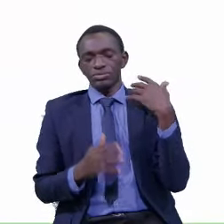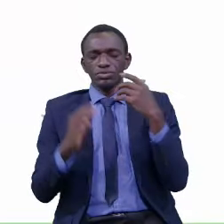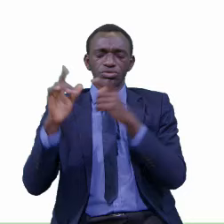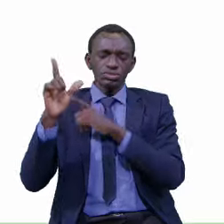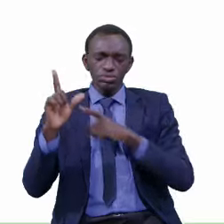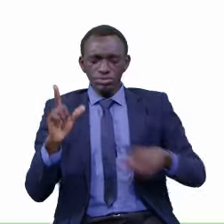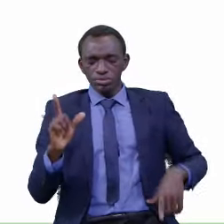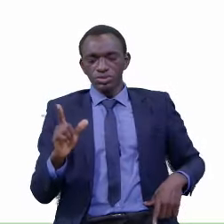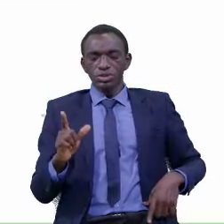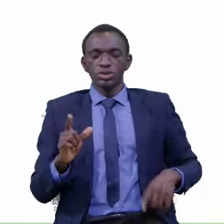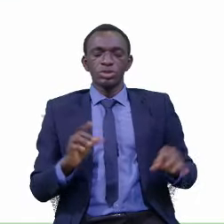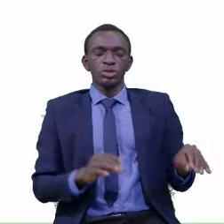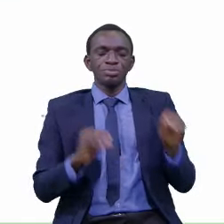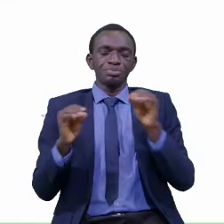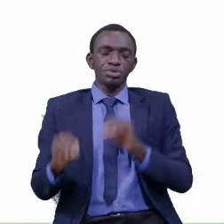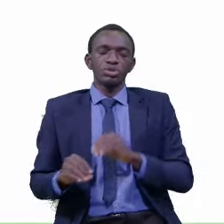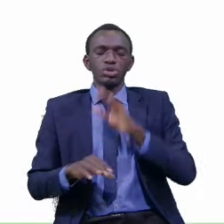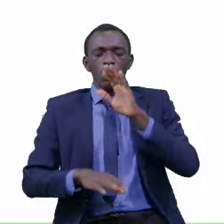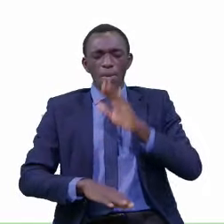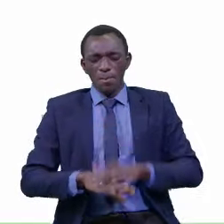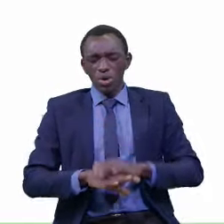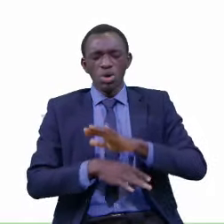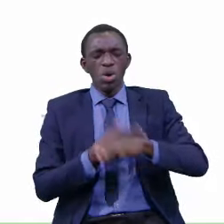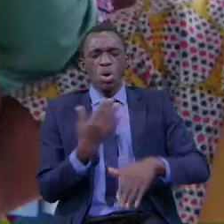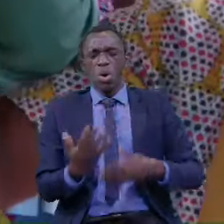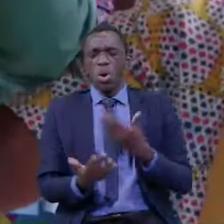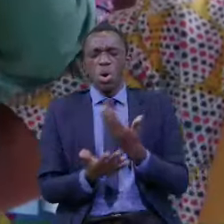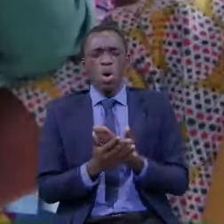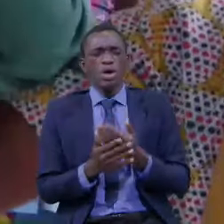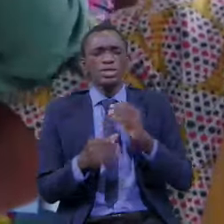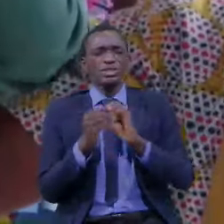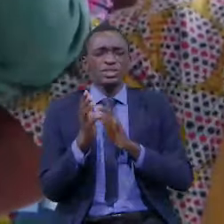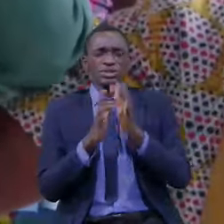put upon everyone in Jesus' name.